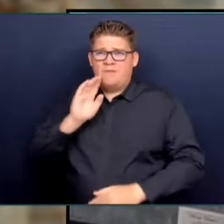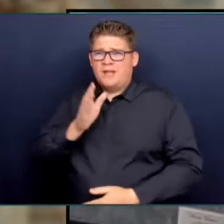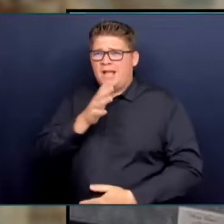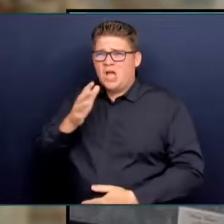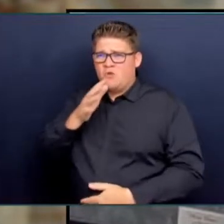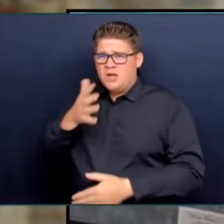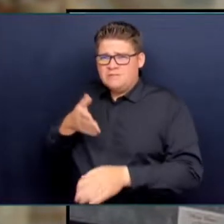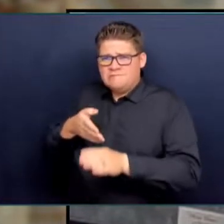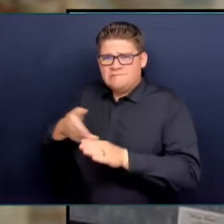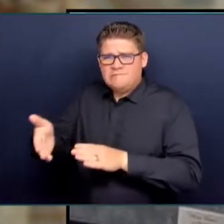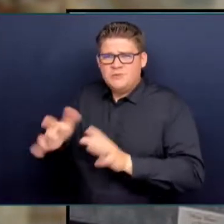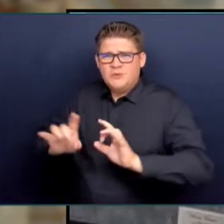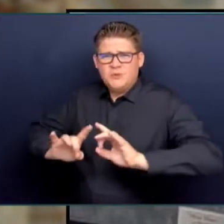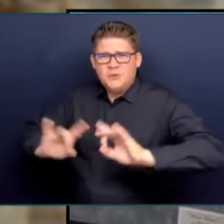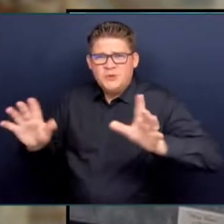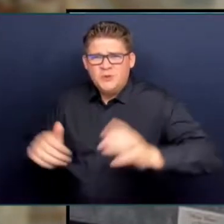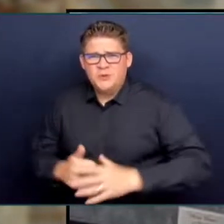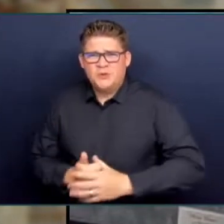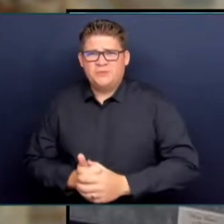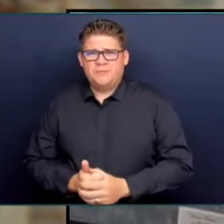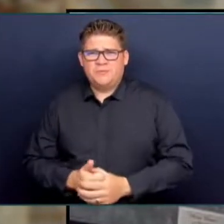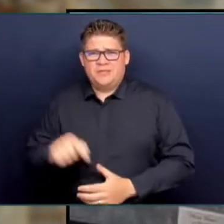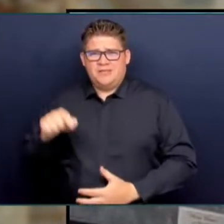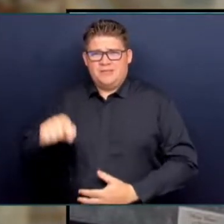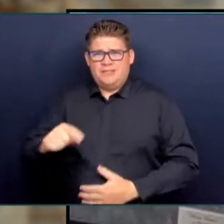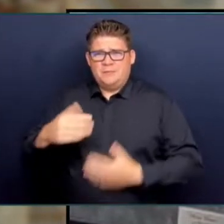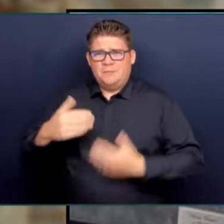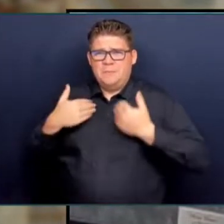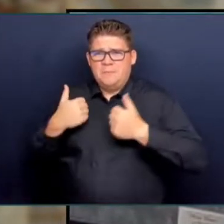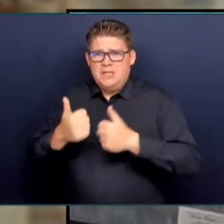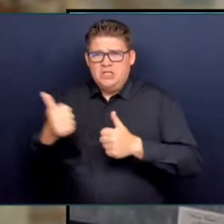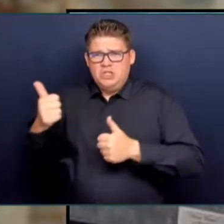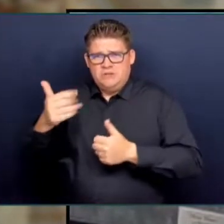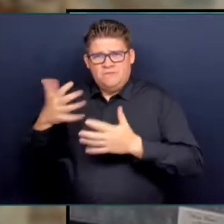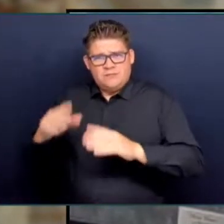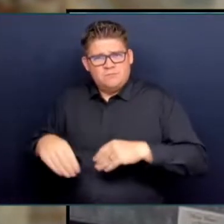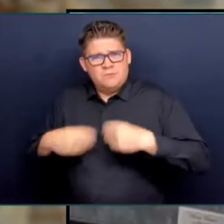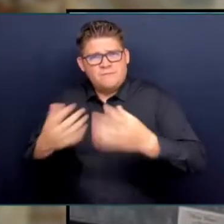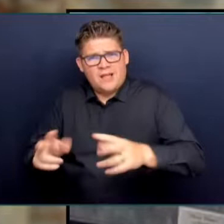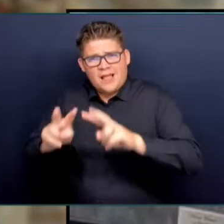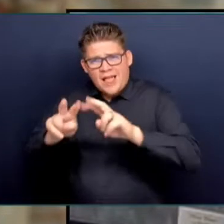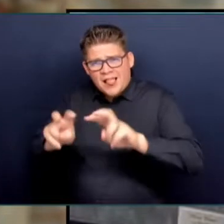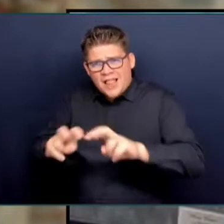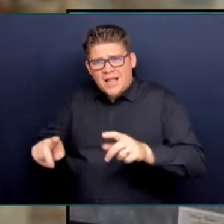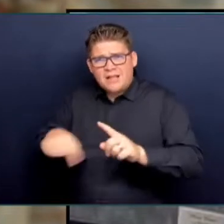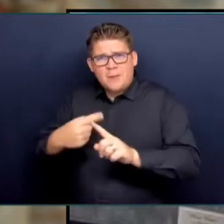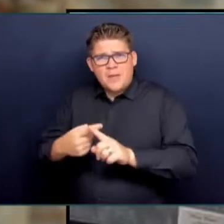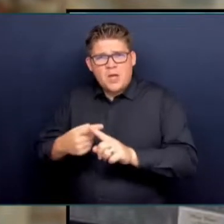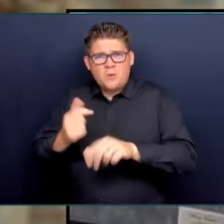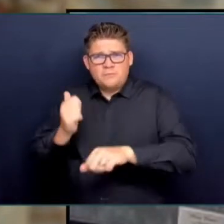this legislature any analysis on the impacts of those policies on the BC agricultural sector?